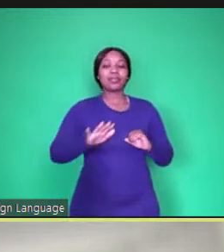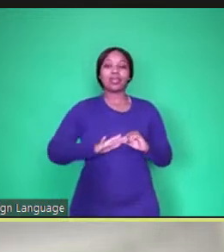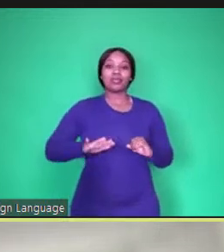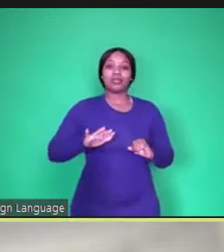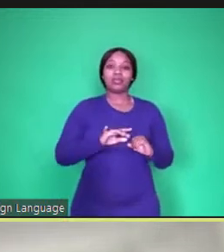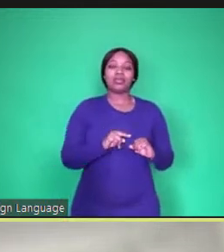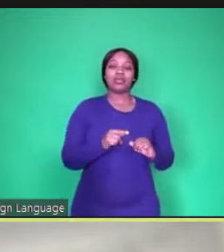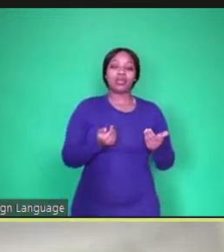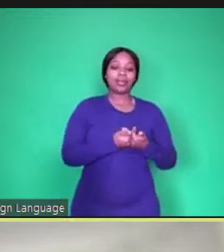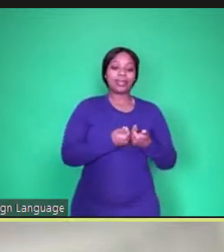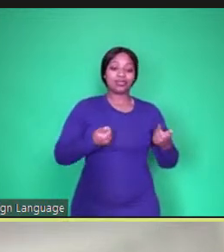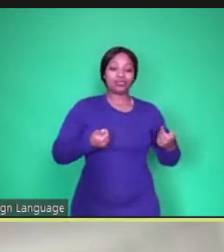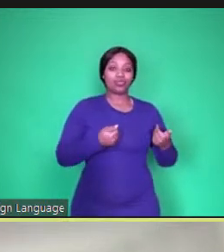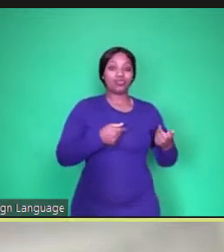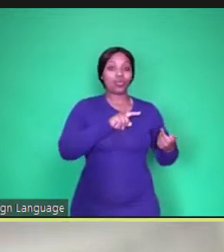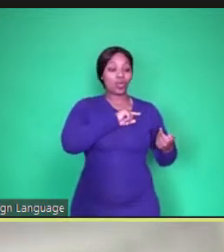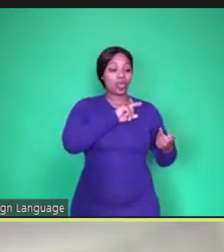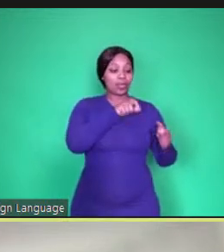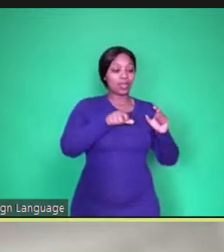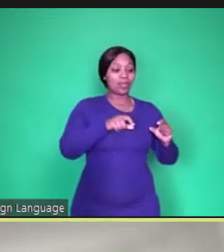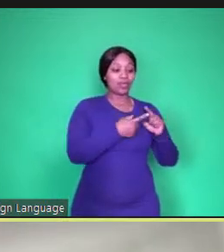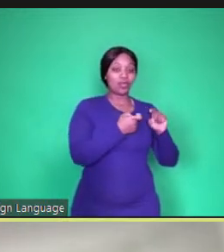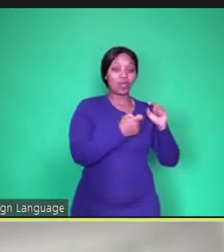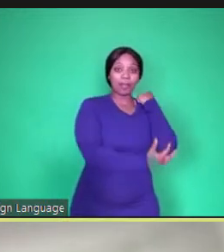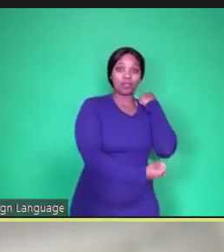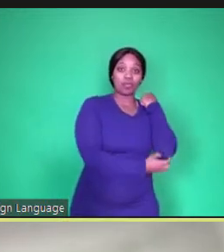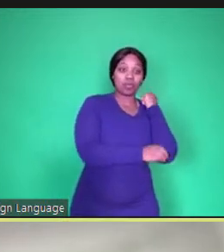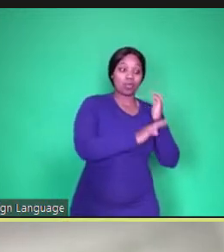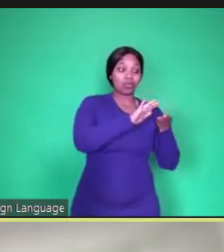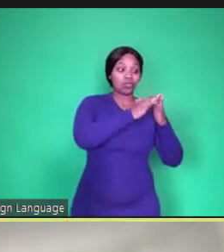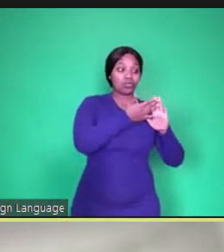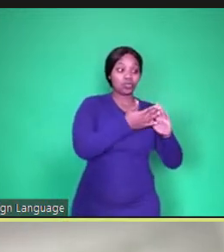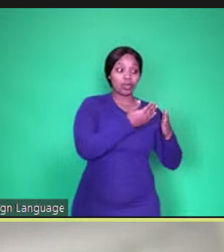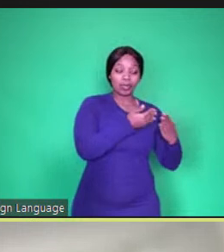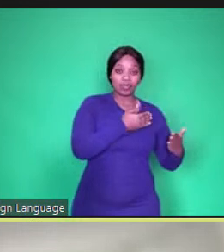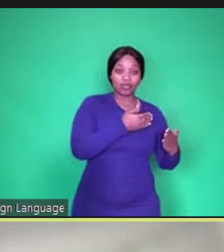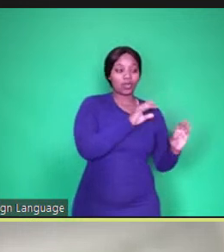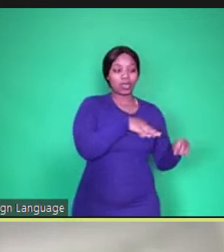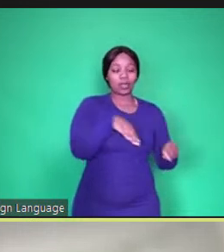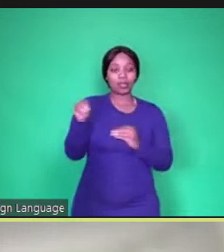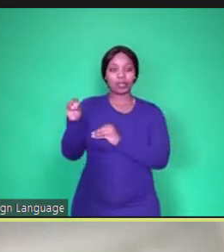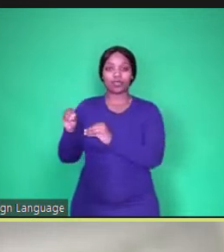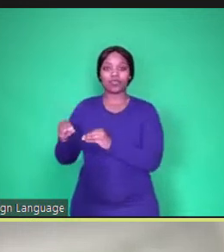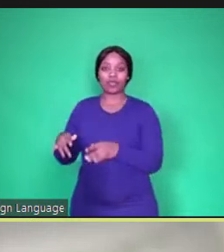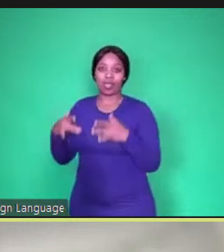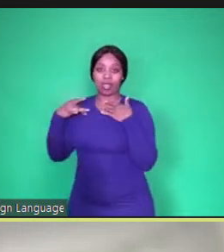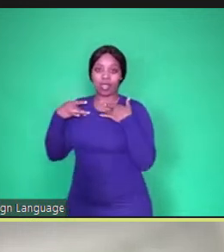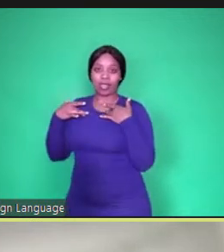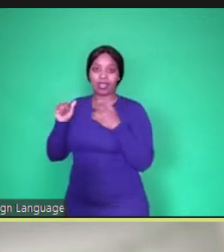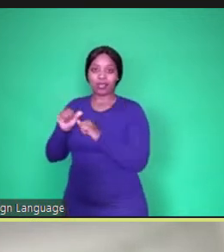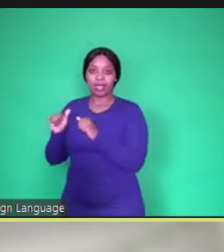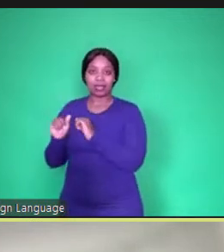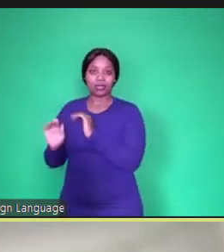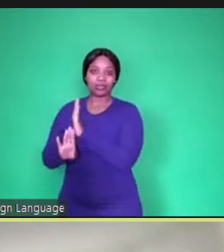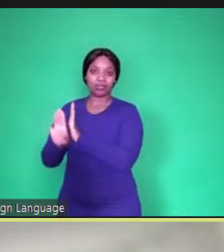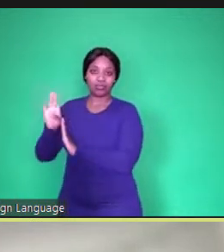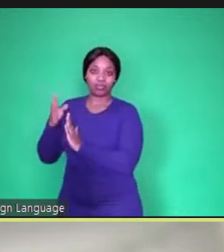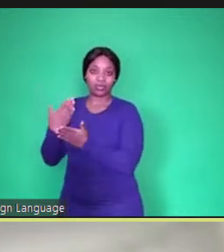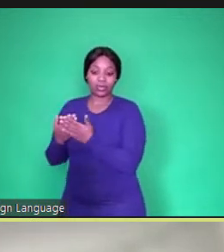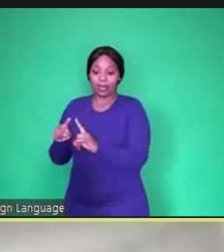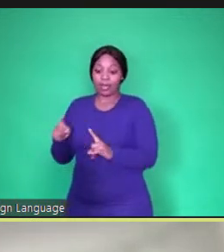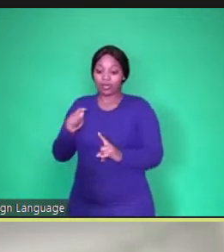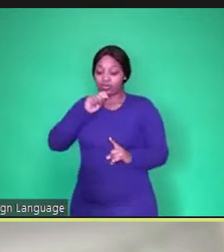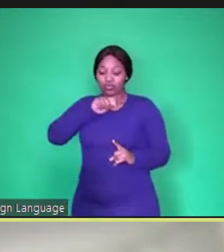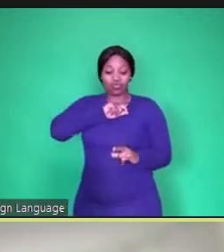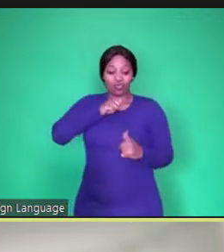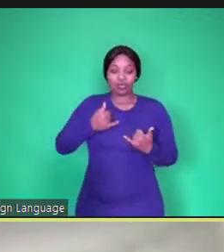people move to find a better life. But of course, there's no guarantee of success. The fragmented spatial structure of our cities